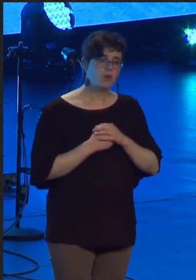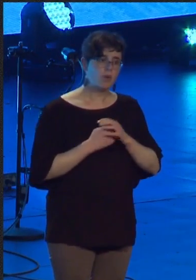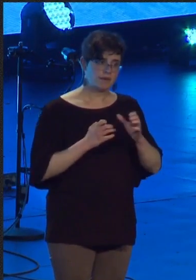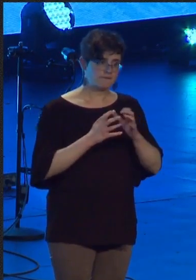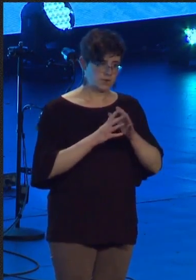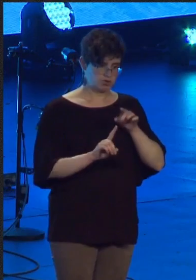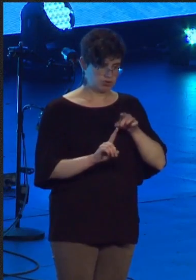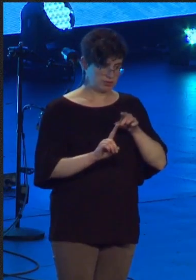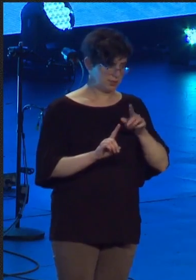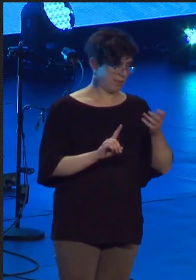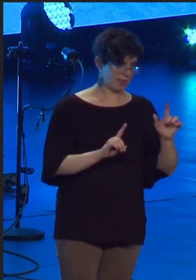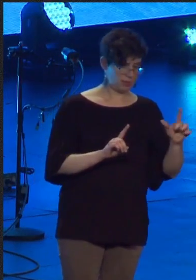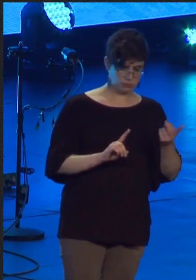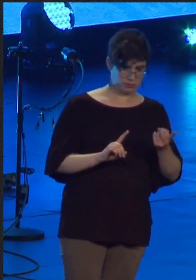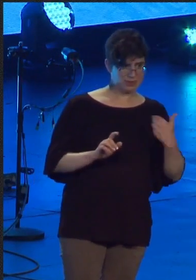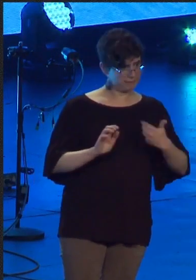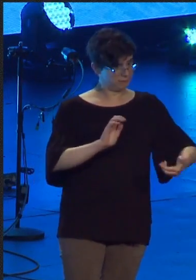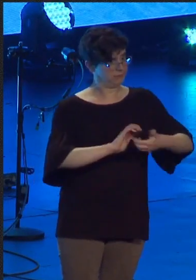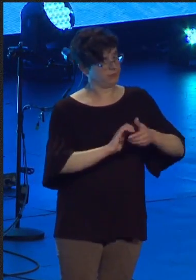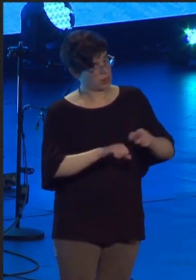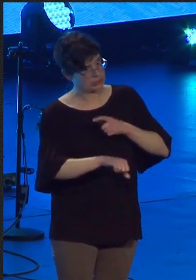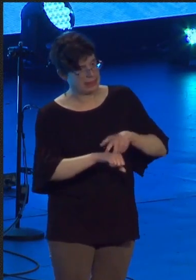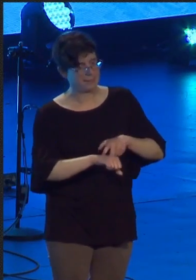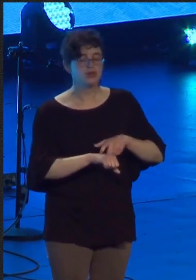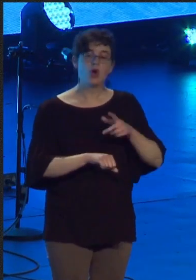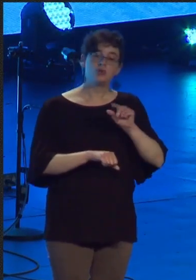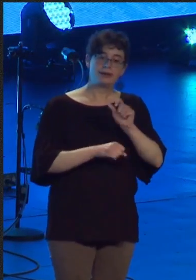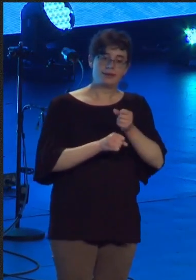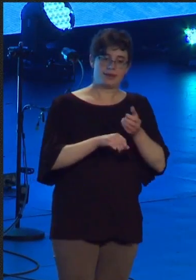there's a long history. So 20 years after Converge started,